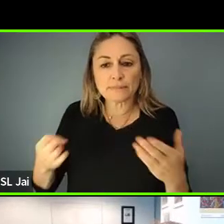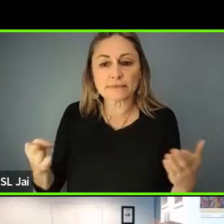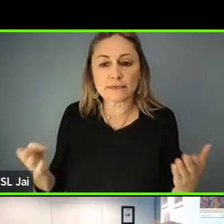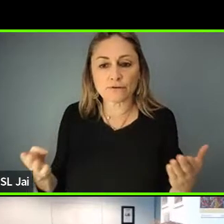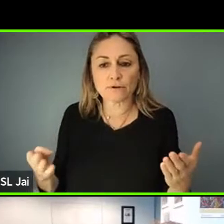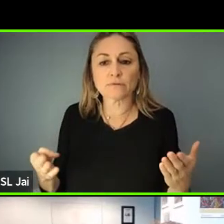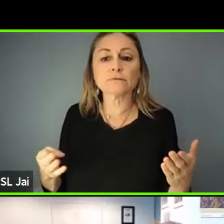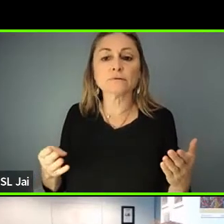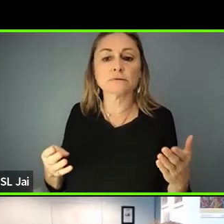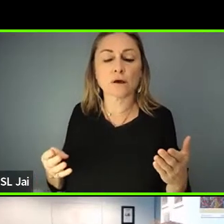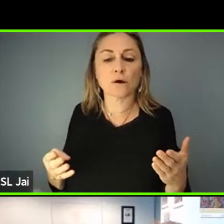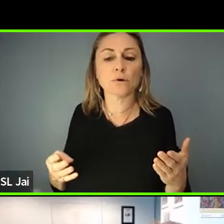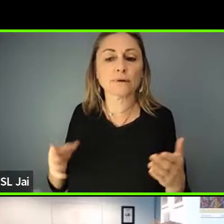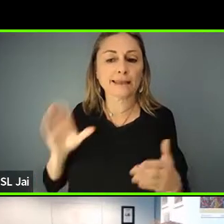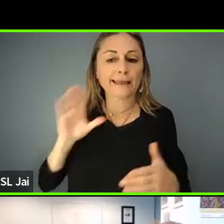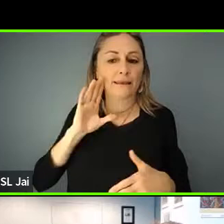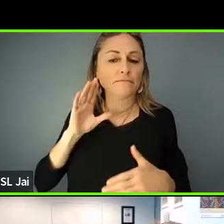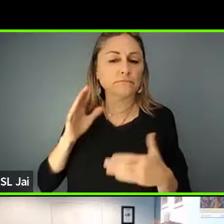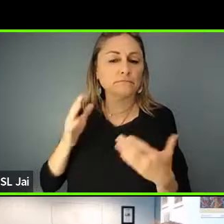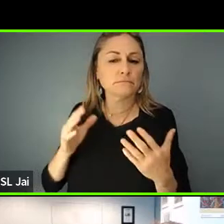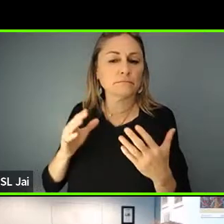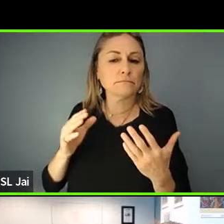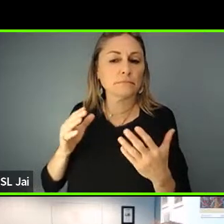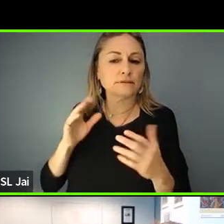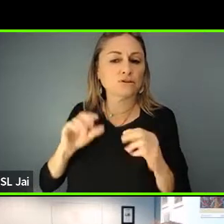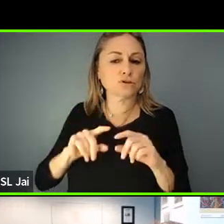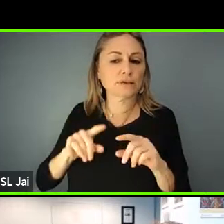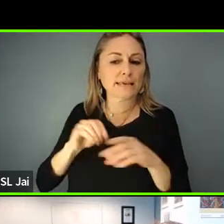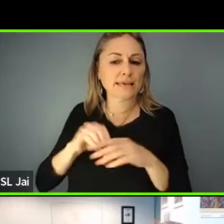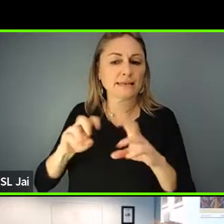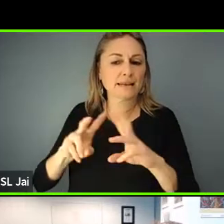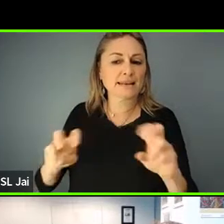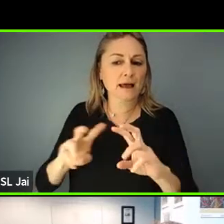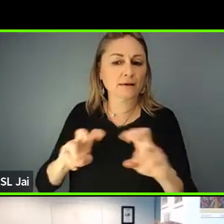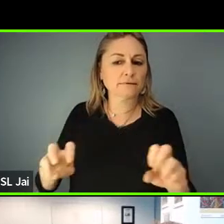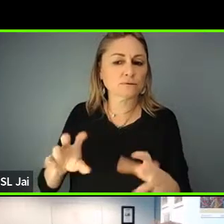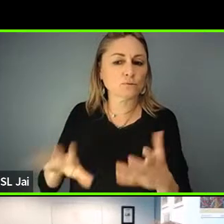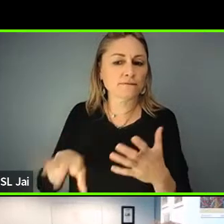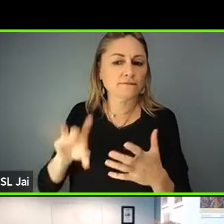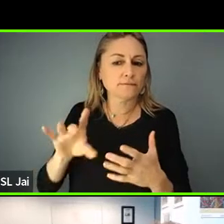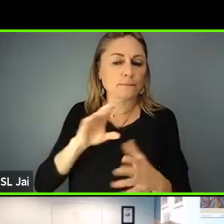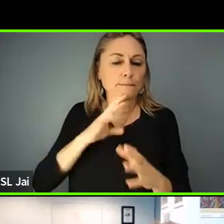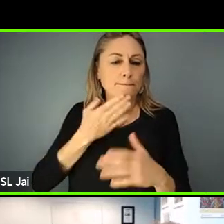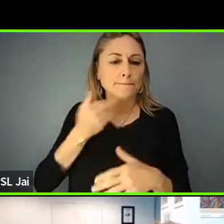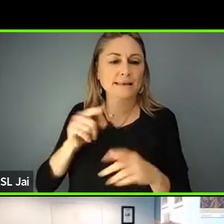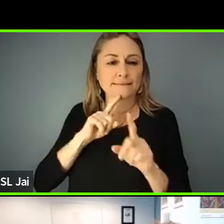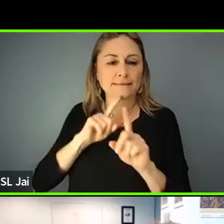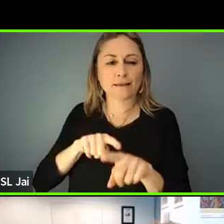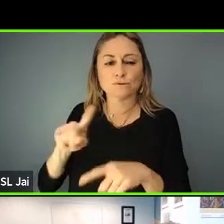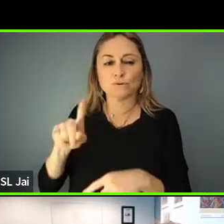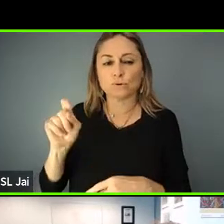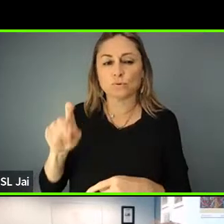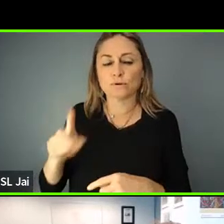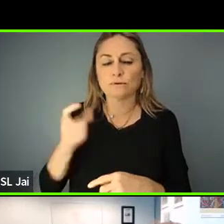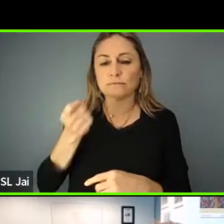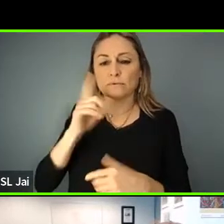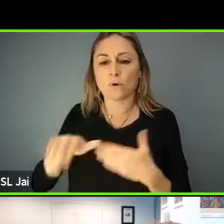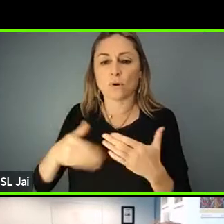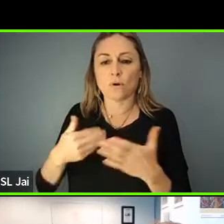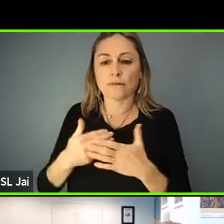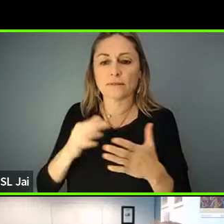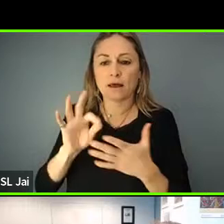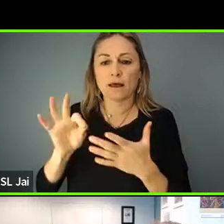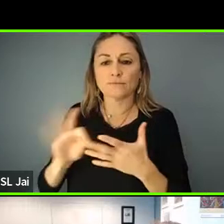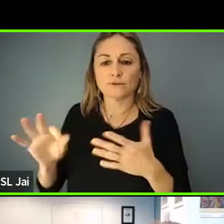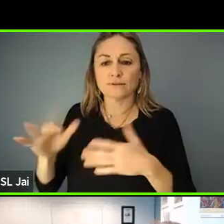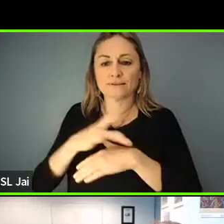that will be forthcoming in an analysis to best answer that question and understand all of the options available.